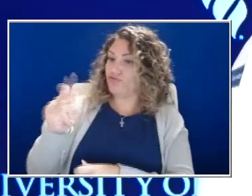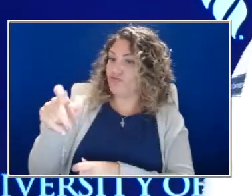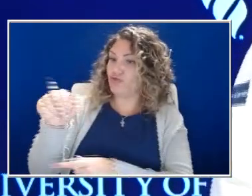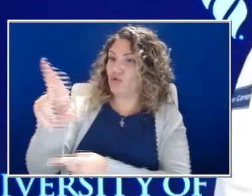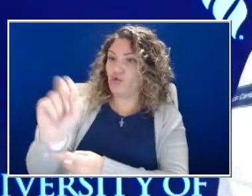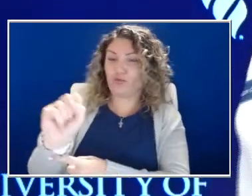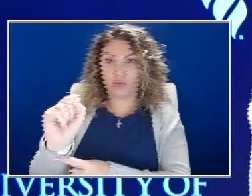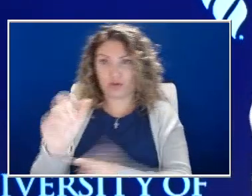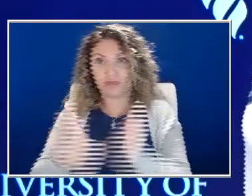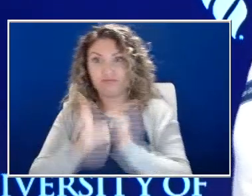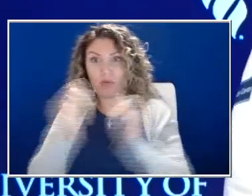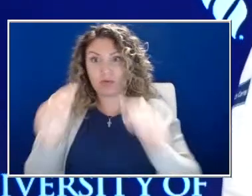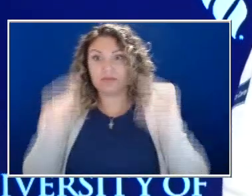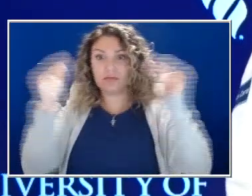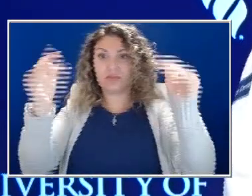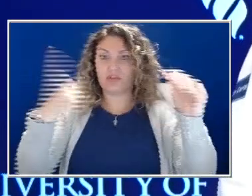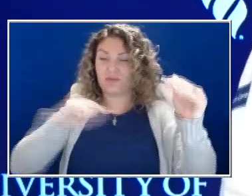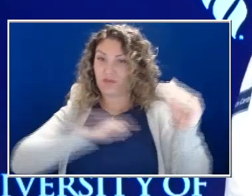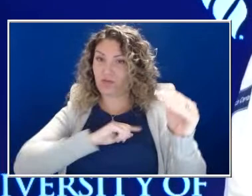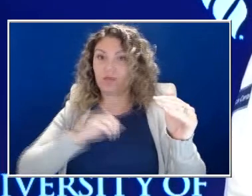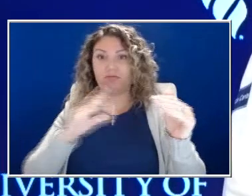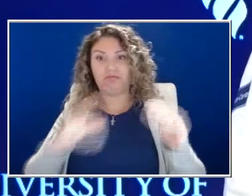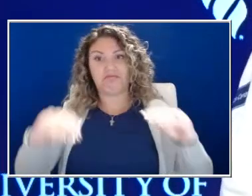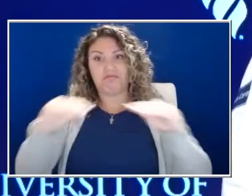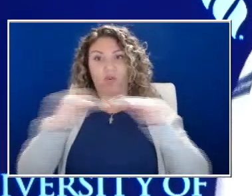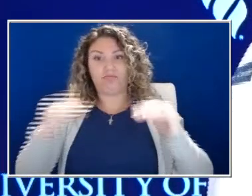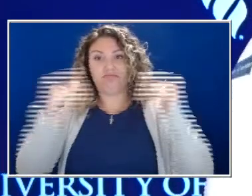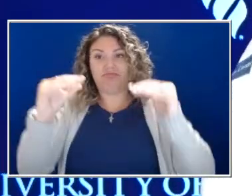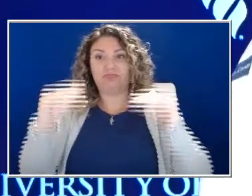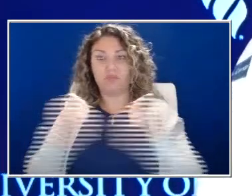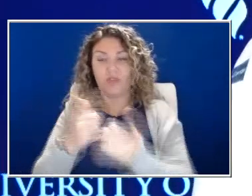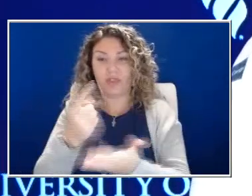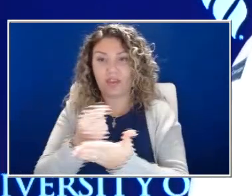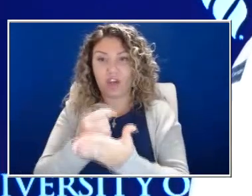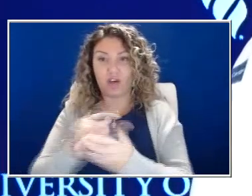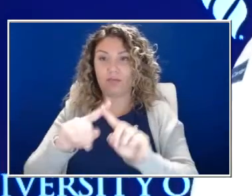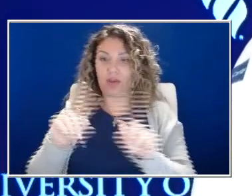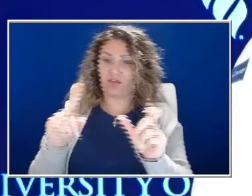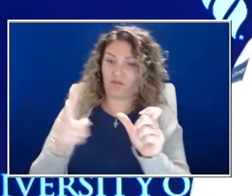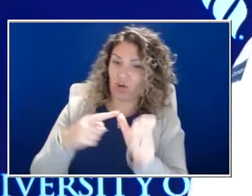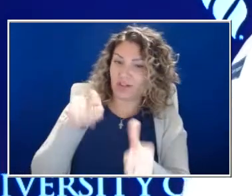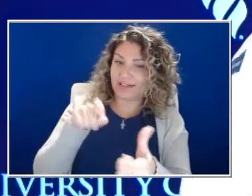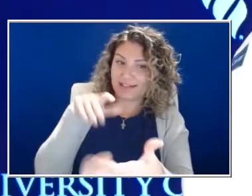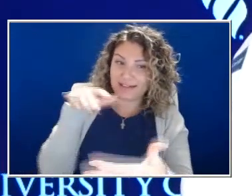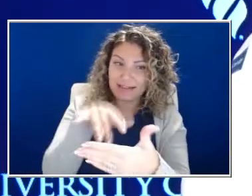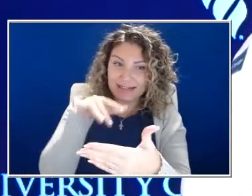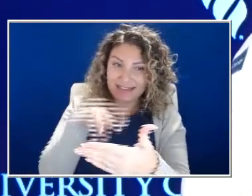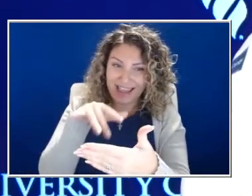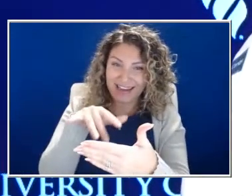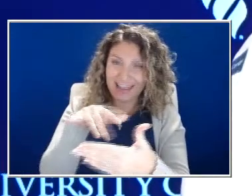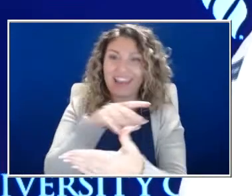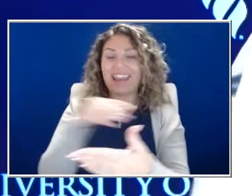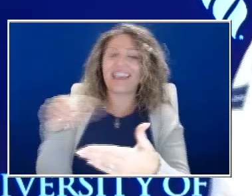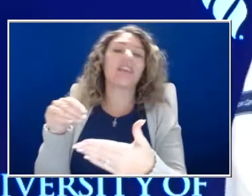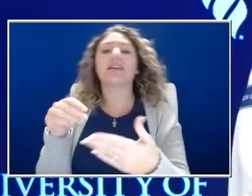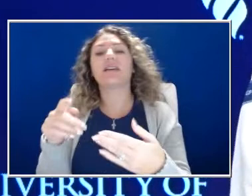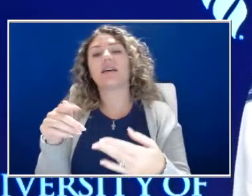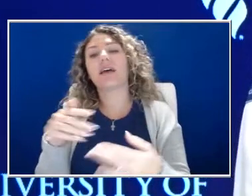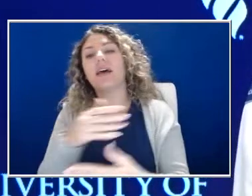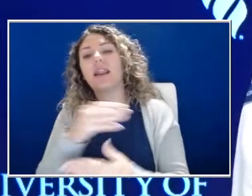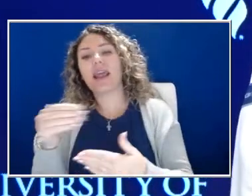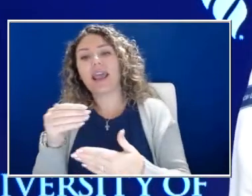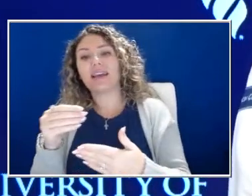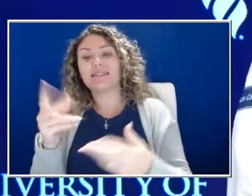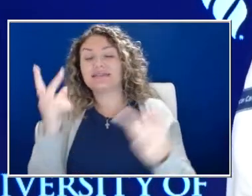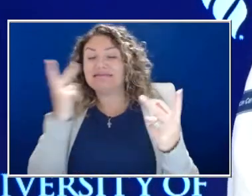we're moving it up earlier in therapy in those settings, but first we've got to study it in the worst case scenario solid tumors.